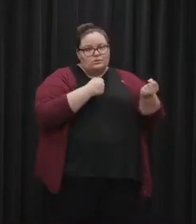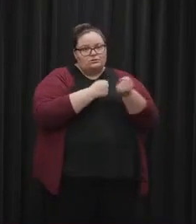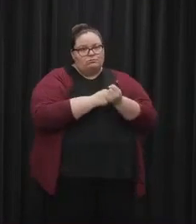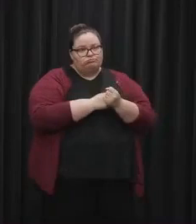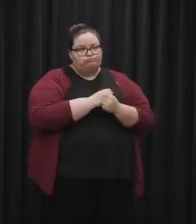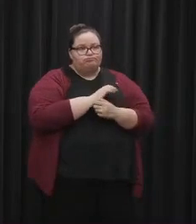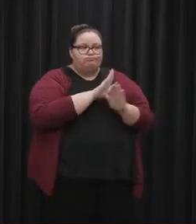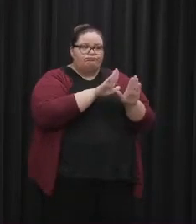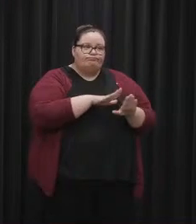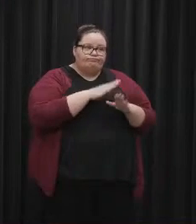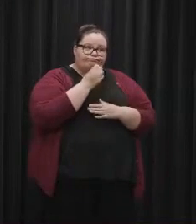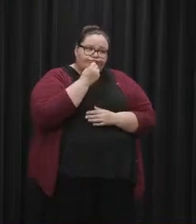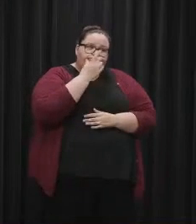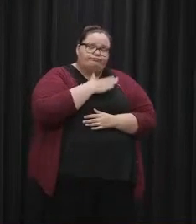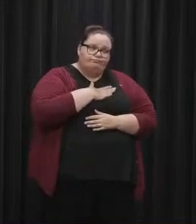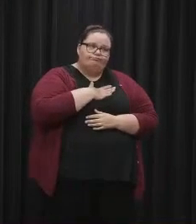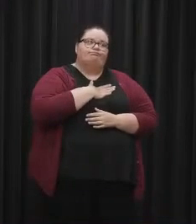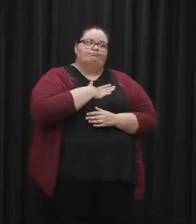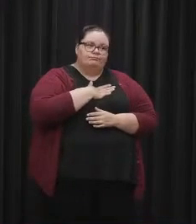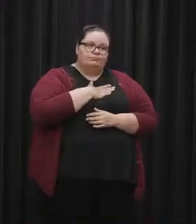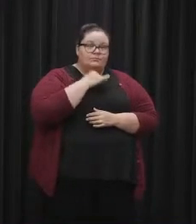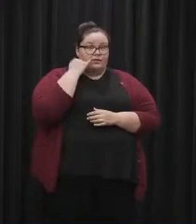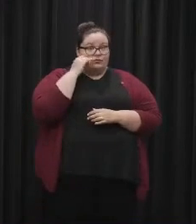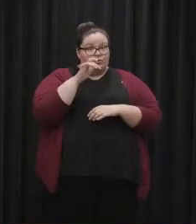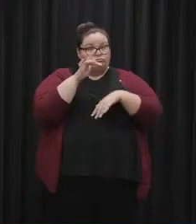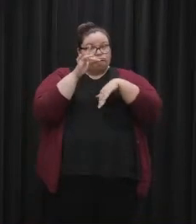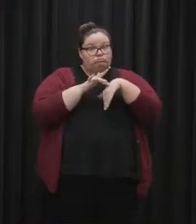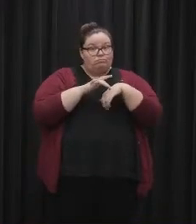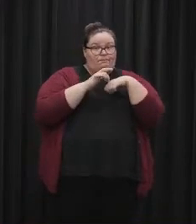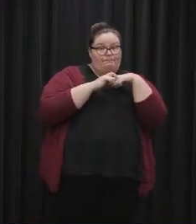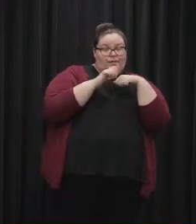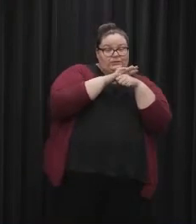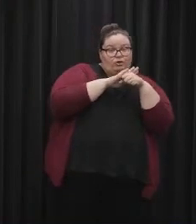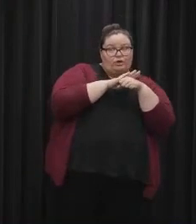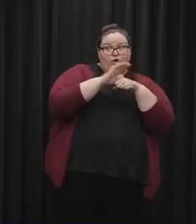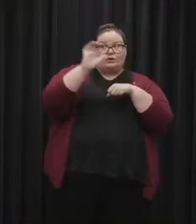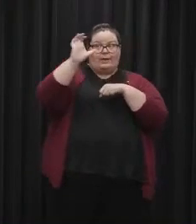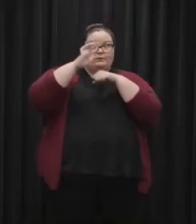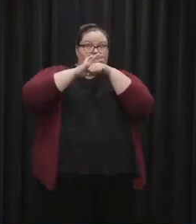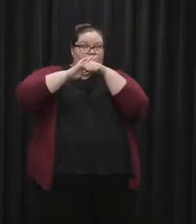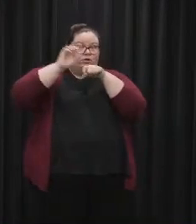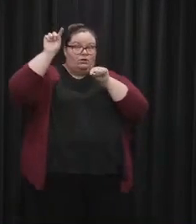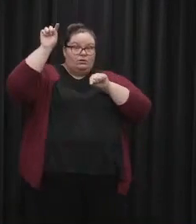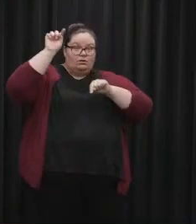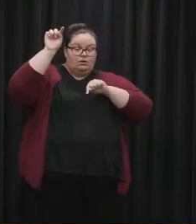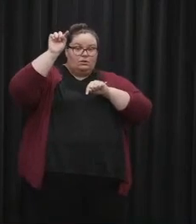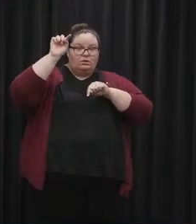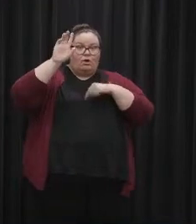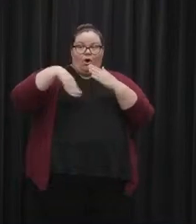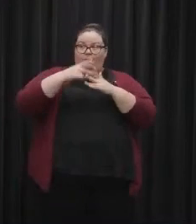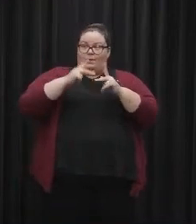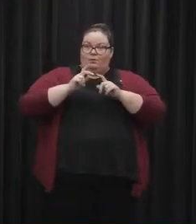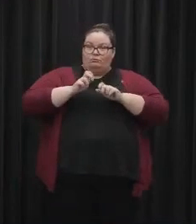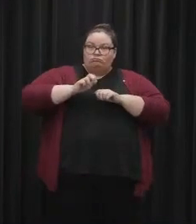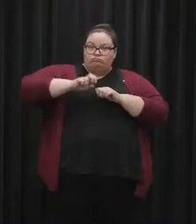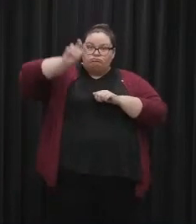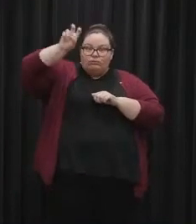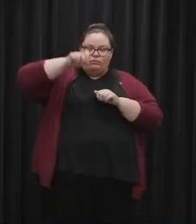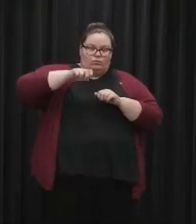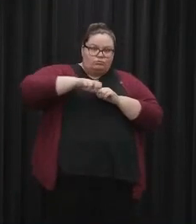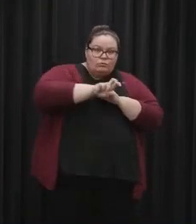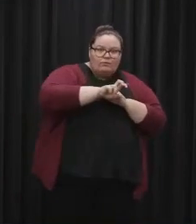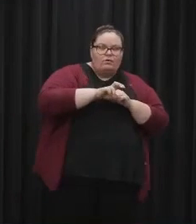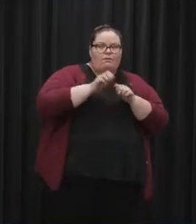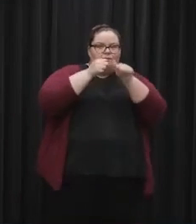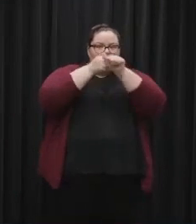and empathy. If you have traveled to an orange zone over the long weekend, you and everyone you are traveling with must continue to observe the orange